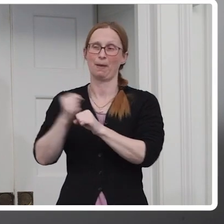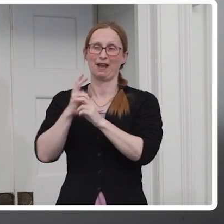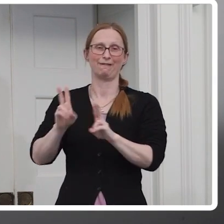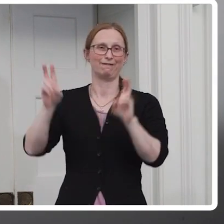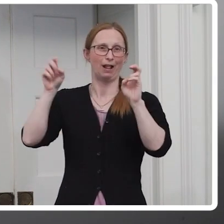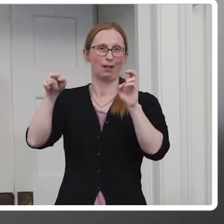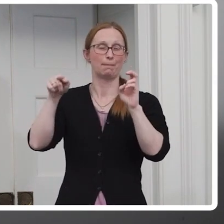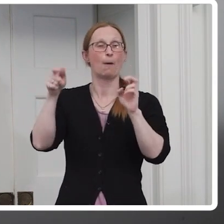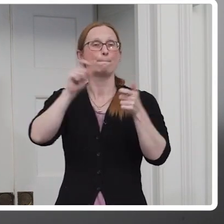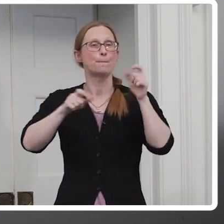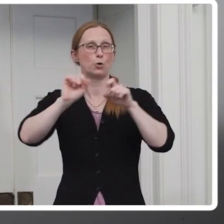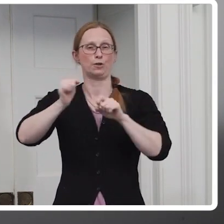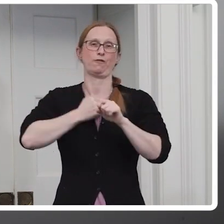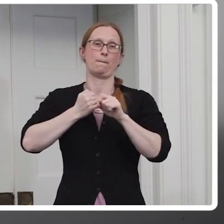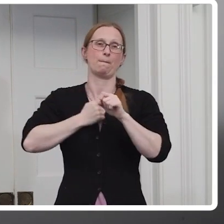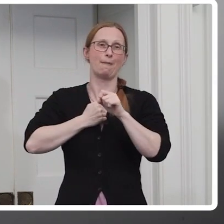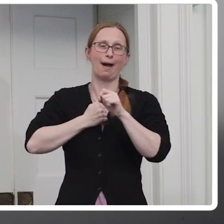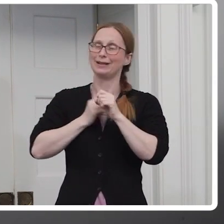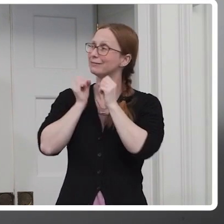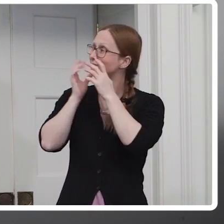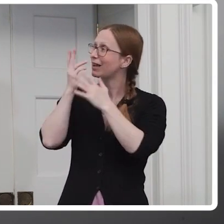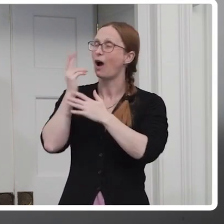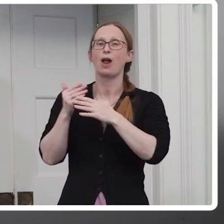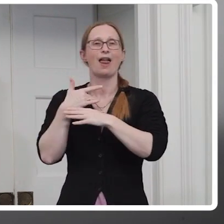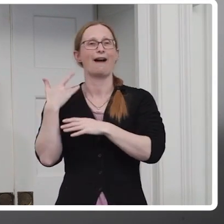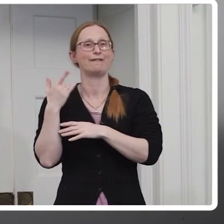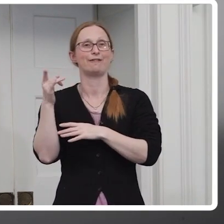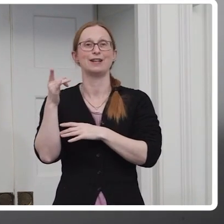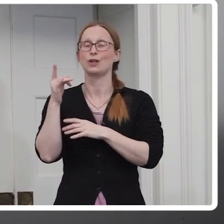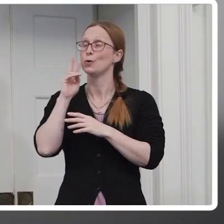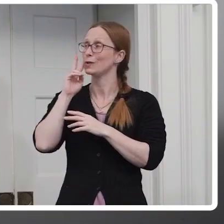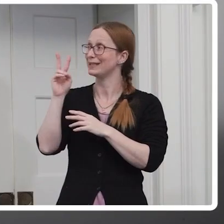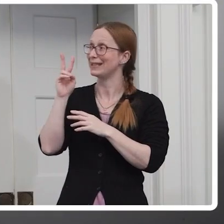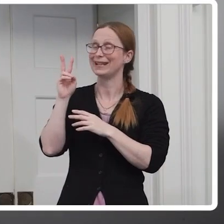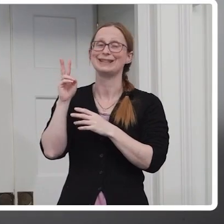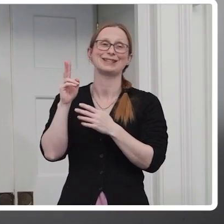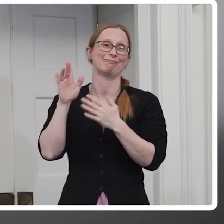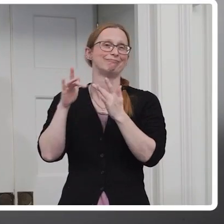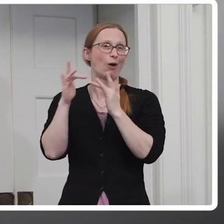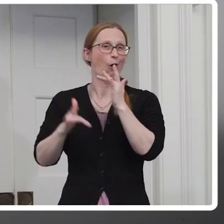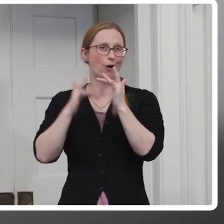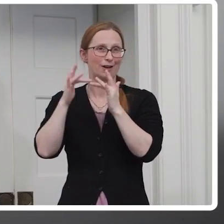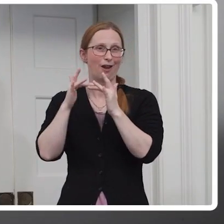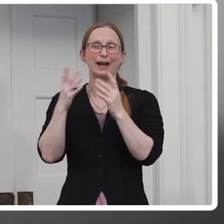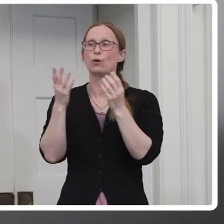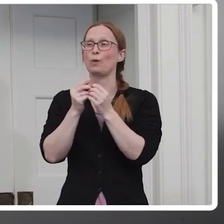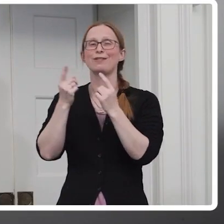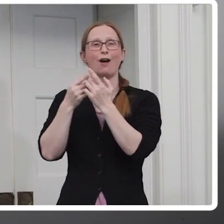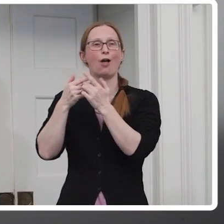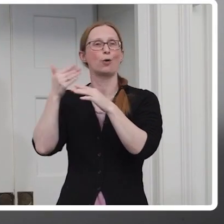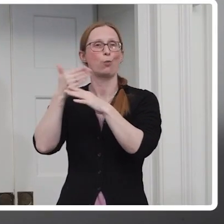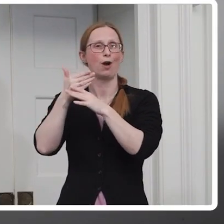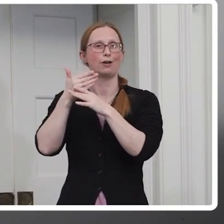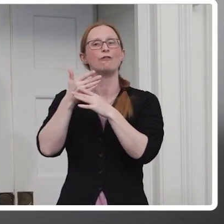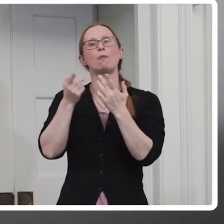for My Animated Life, which you can see in Compton Verney's exhibition Troublemakers and Prophets, Elizabeth Allen and Other